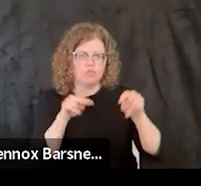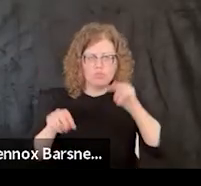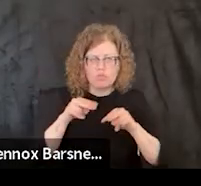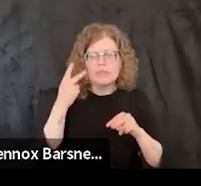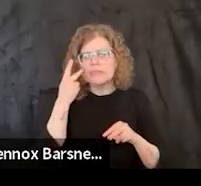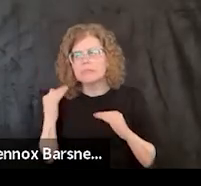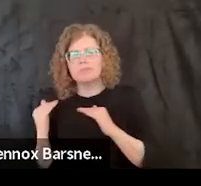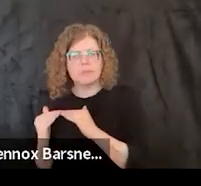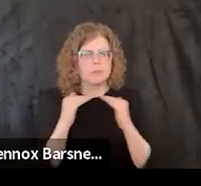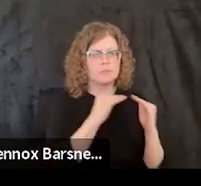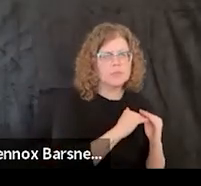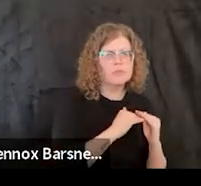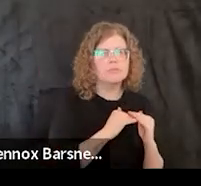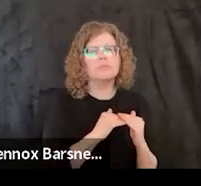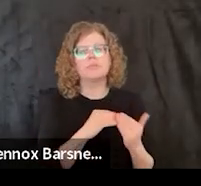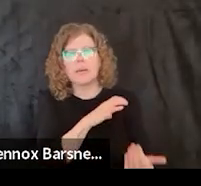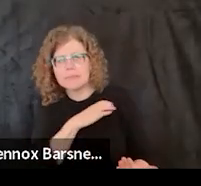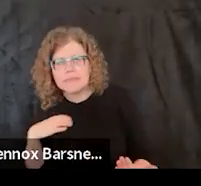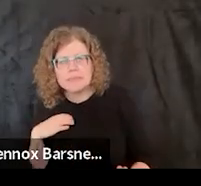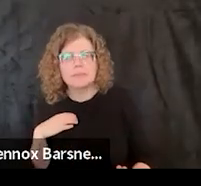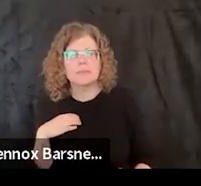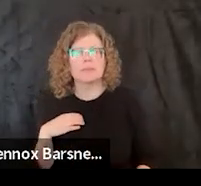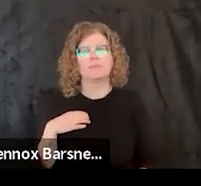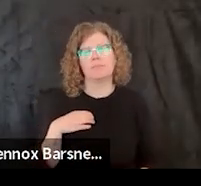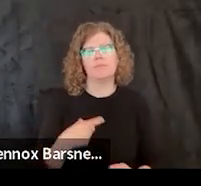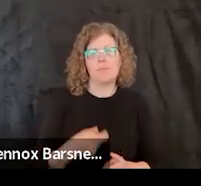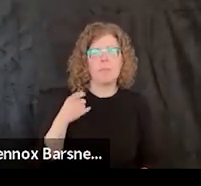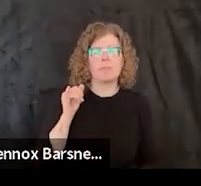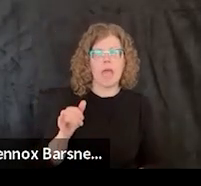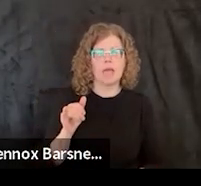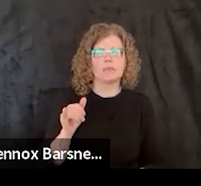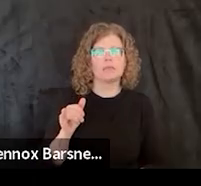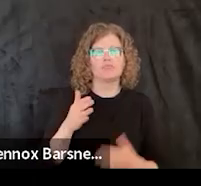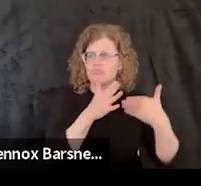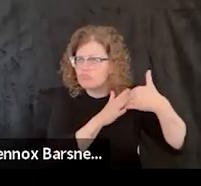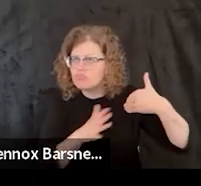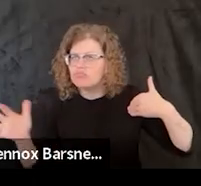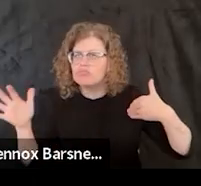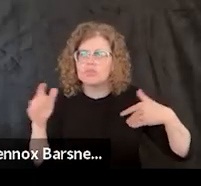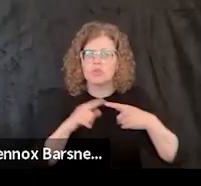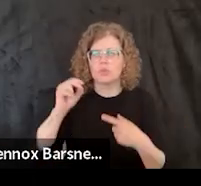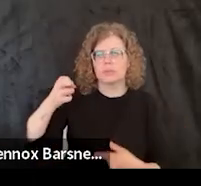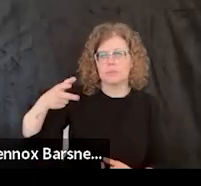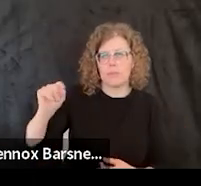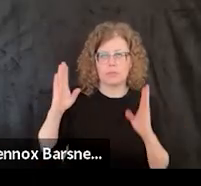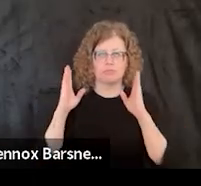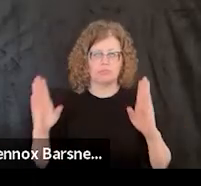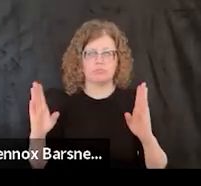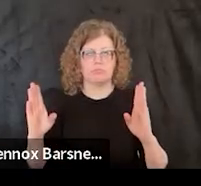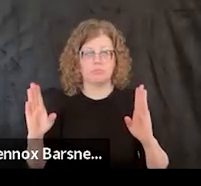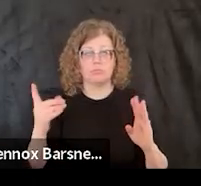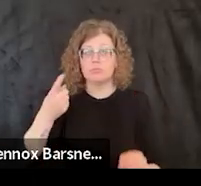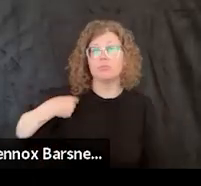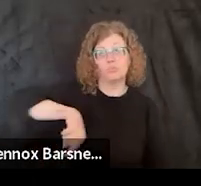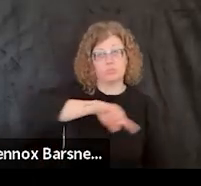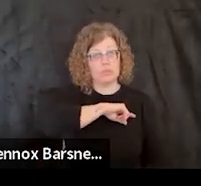early September. This assessment period allows staff time to review applications for completeness